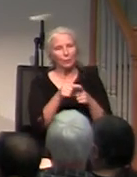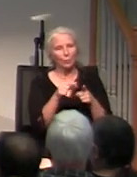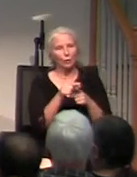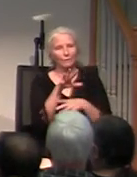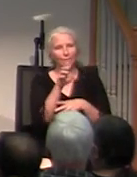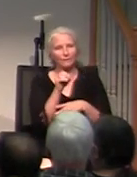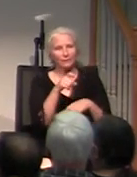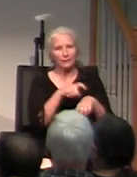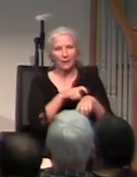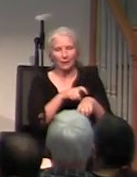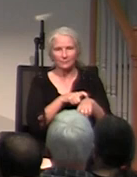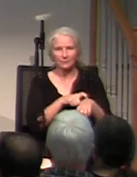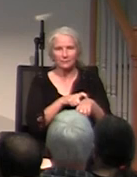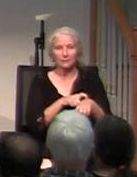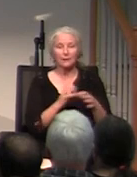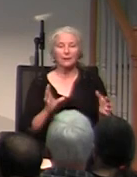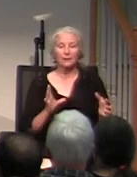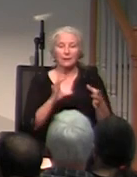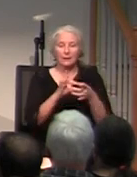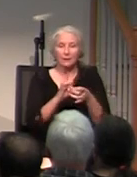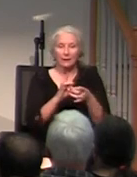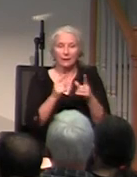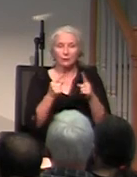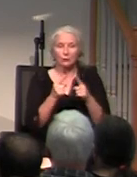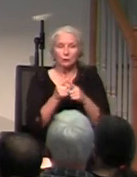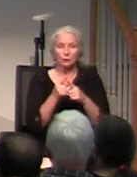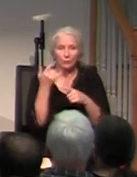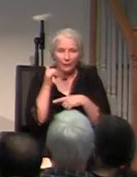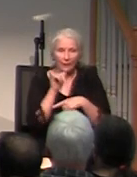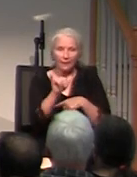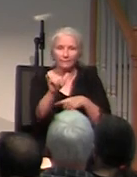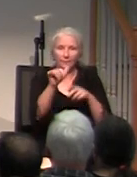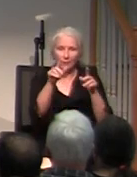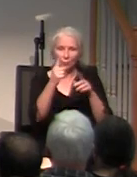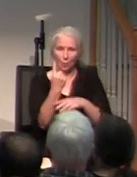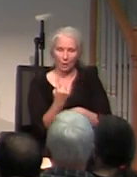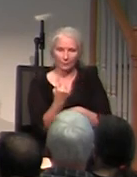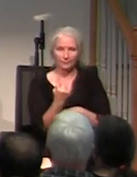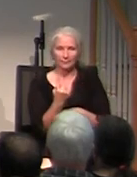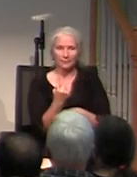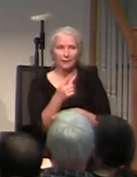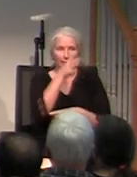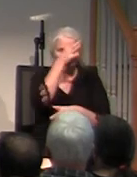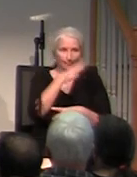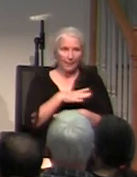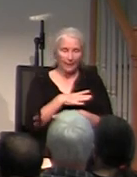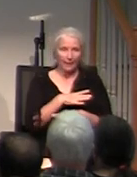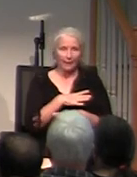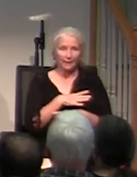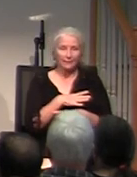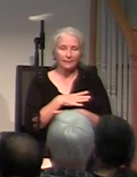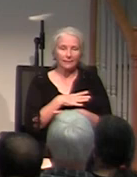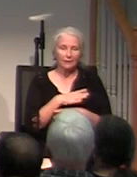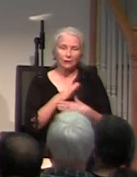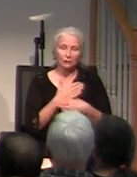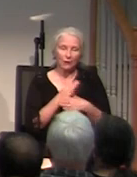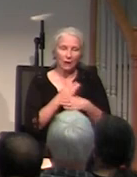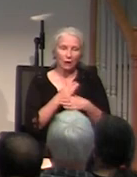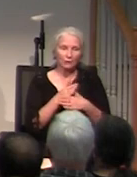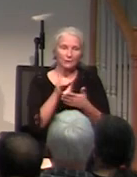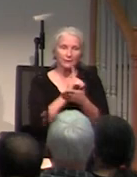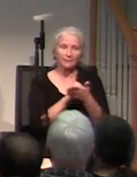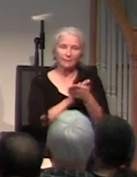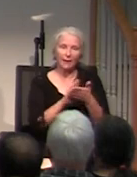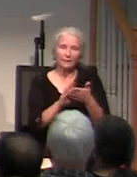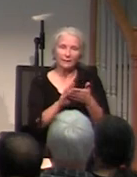"Linked to the infinite one, man is made partaker of the divine nature. Upon him the shafts of evil have